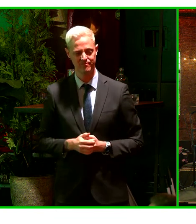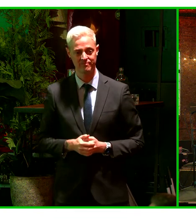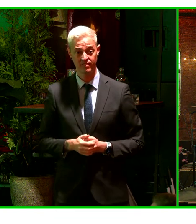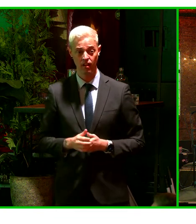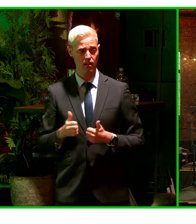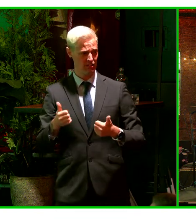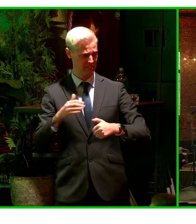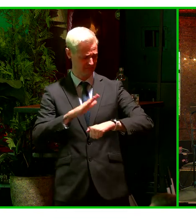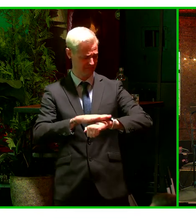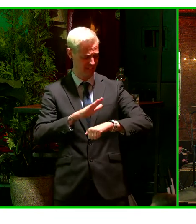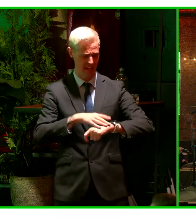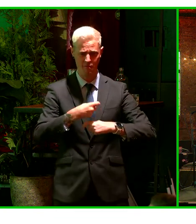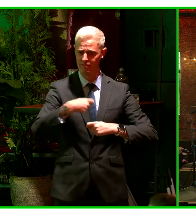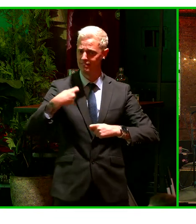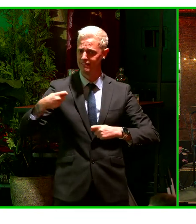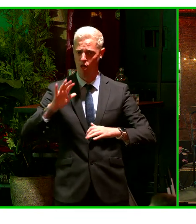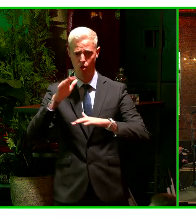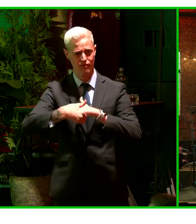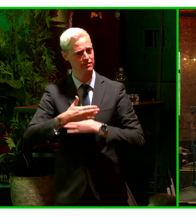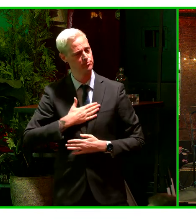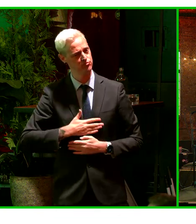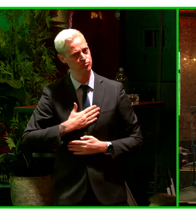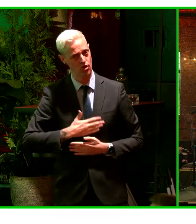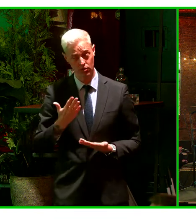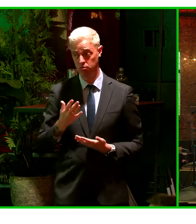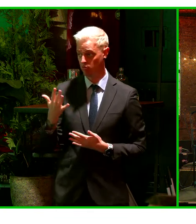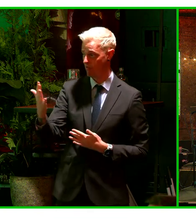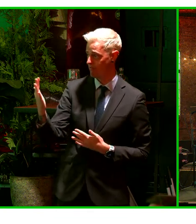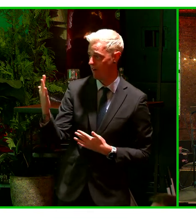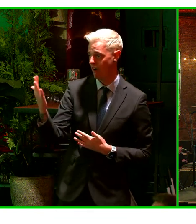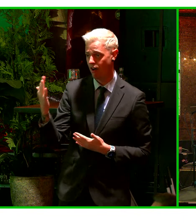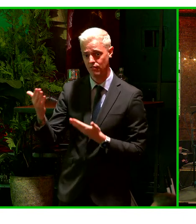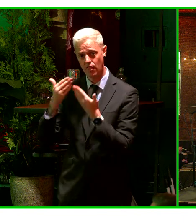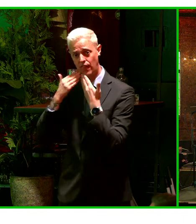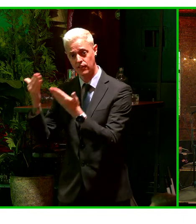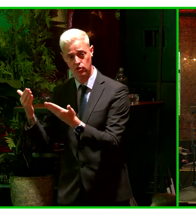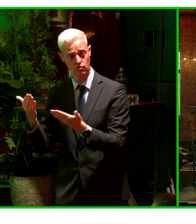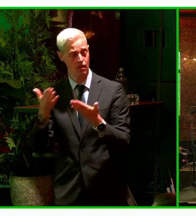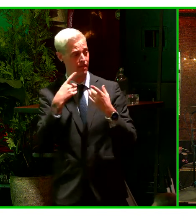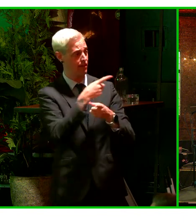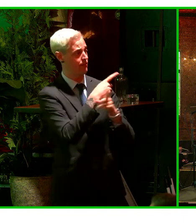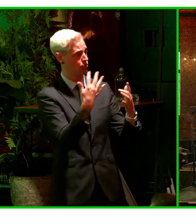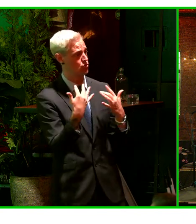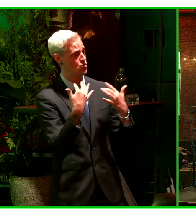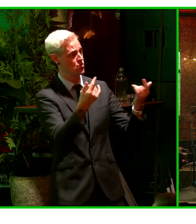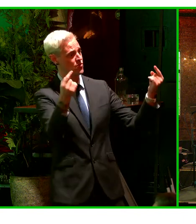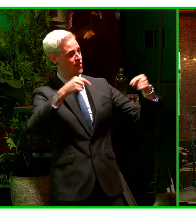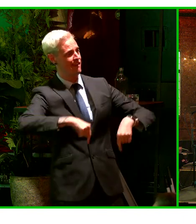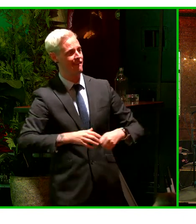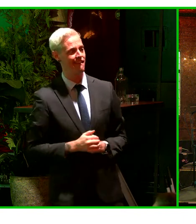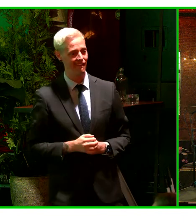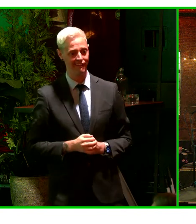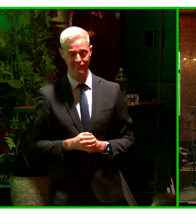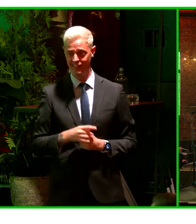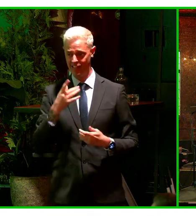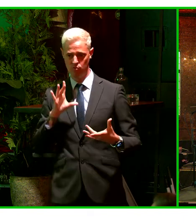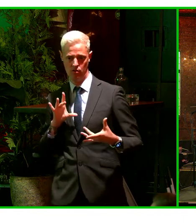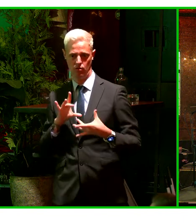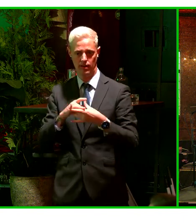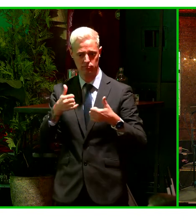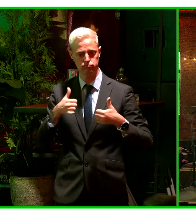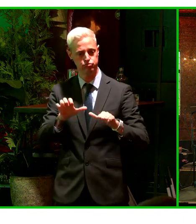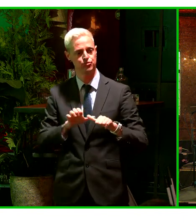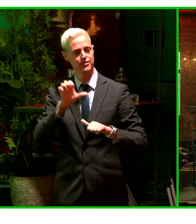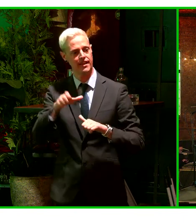discussion as well as the presentation. So thank you so much to our five panelists. Thank you to you for listening. I think we're going to see seamlessly into the next session. Thanks so